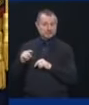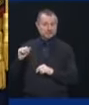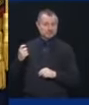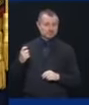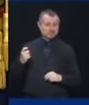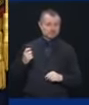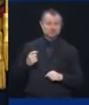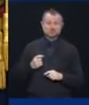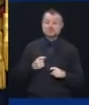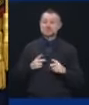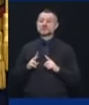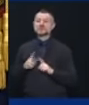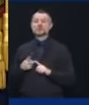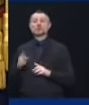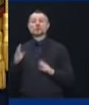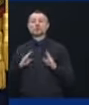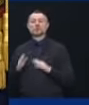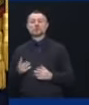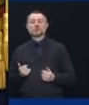second worry is going to be?